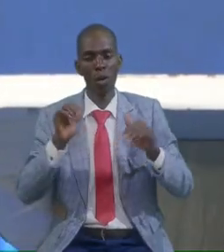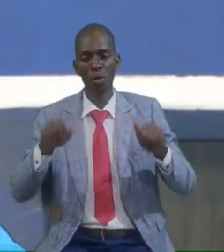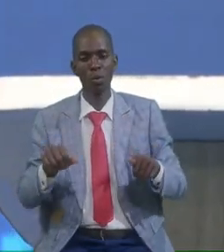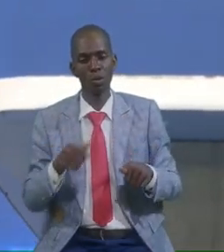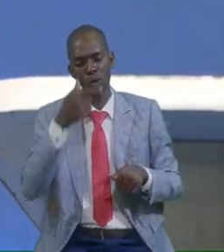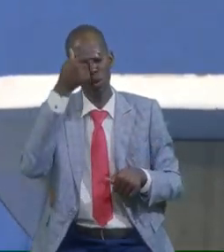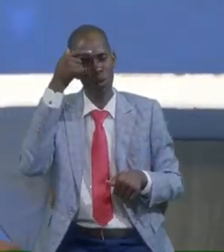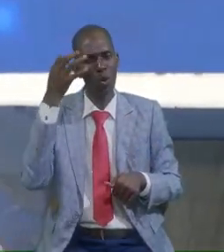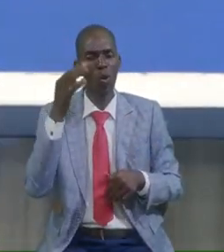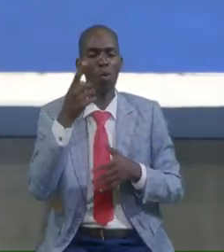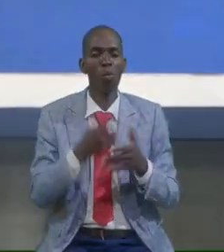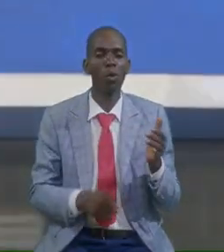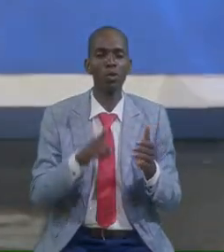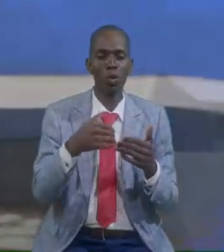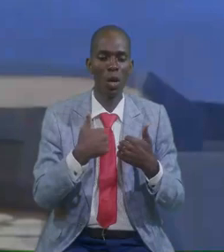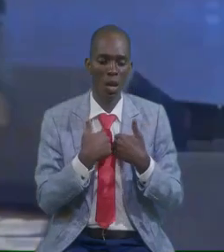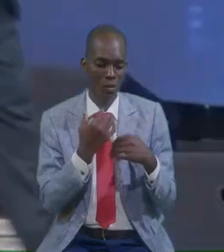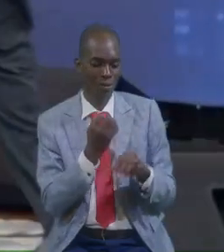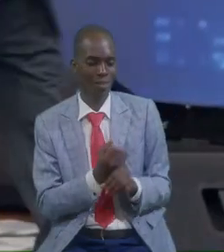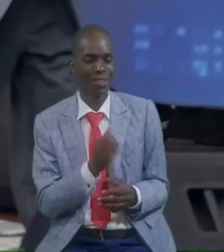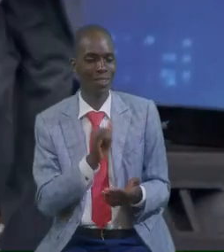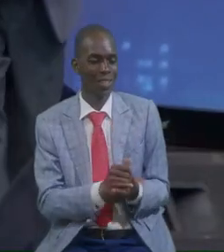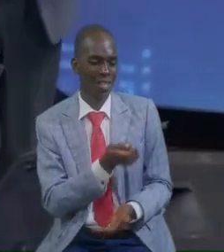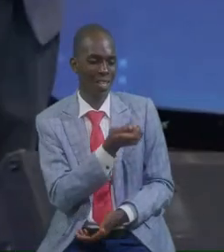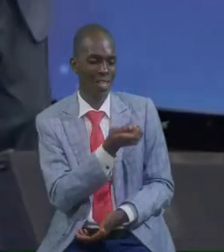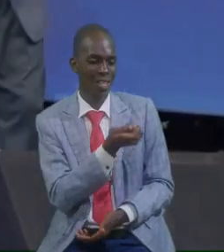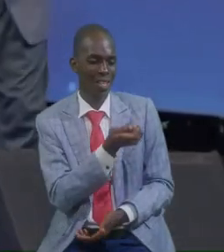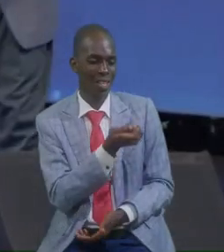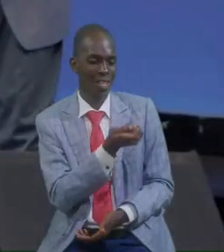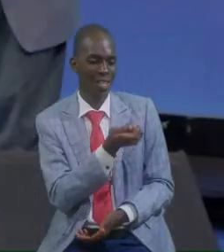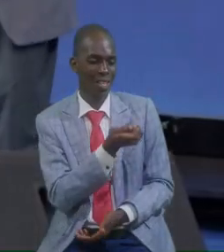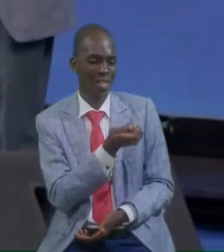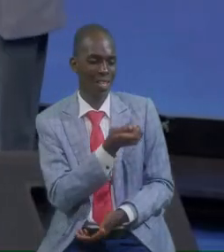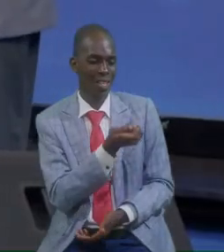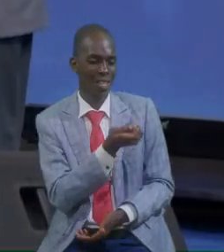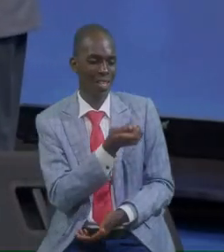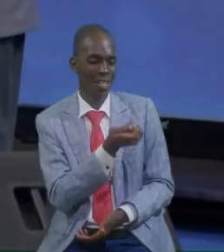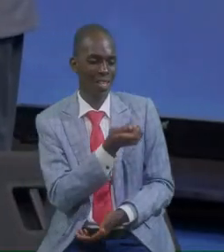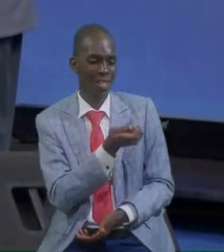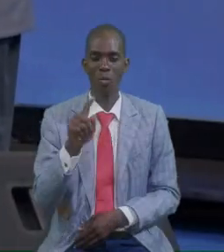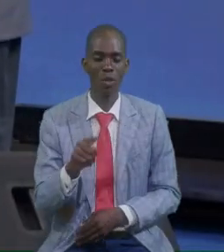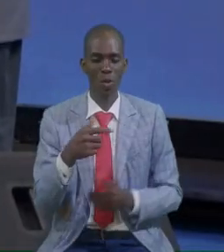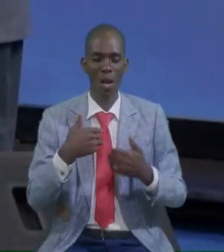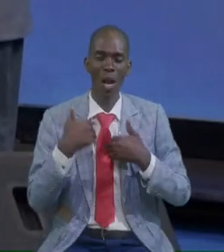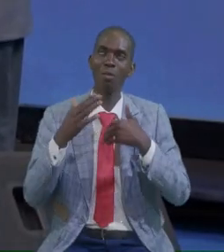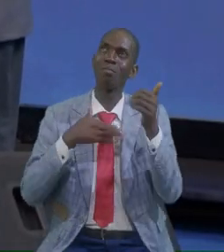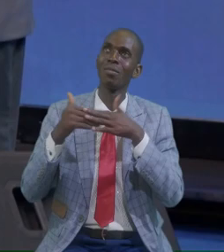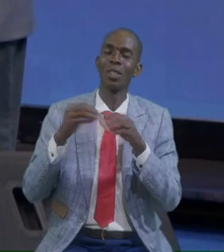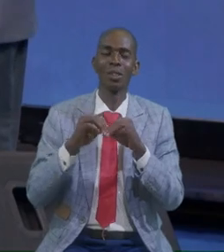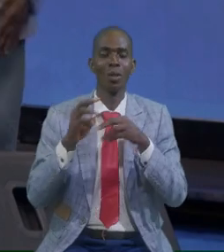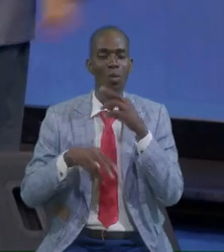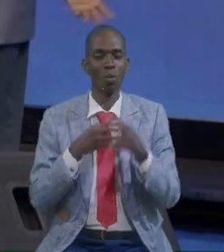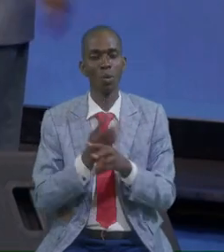what you have got, the little sand, the little cement you add in the wall, you are thinking of marriage. And